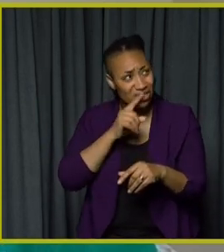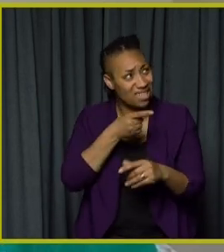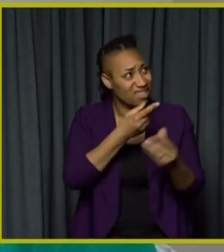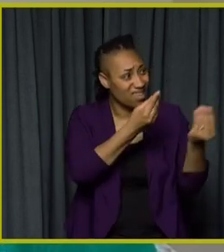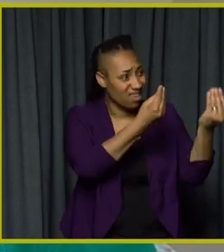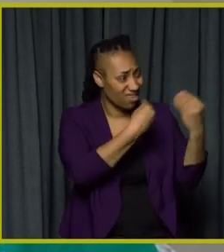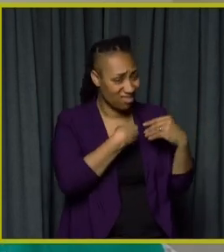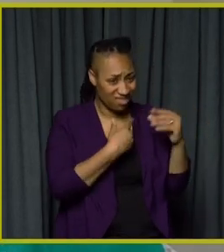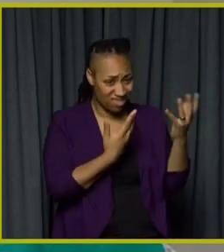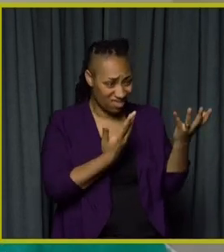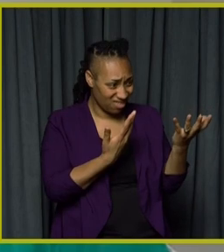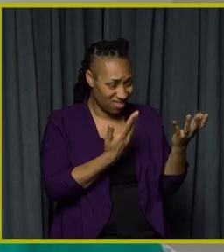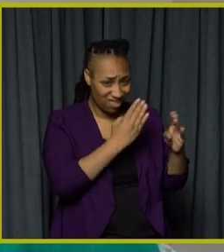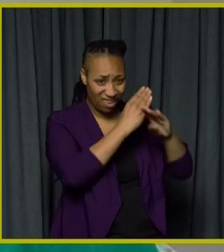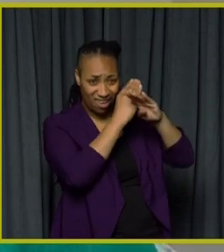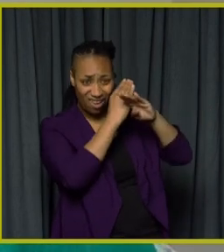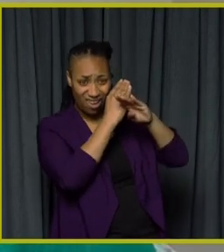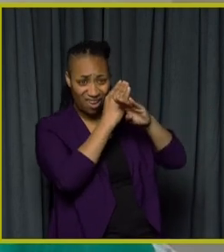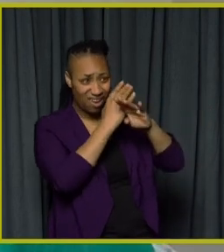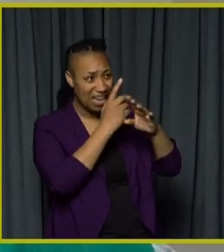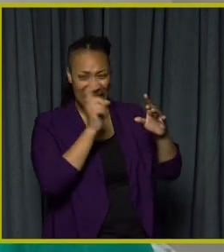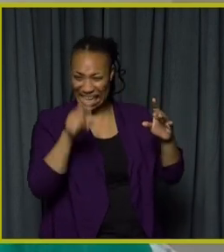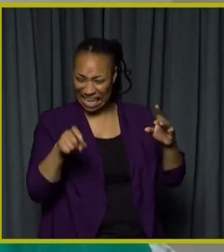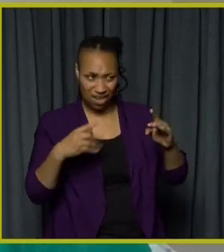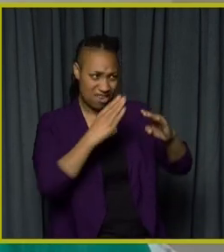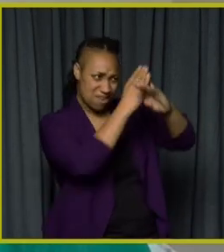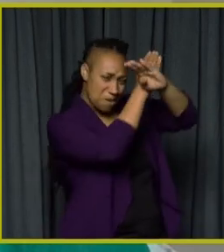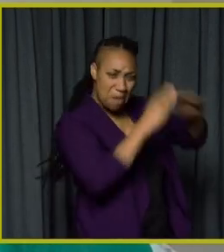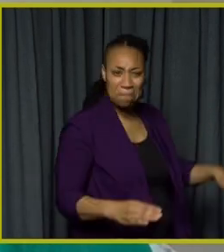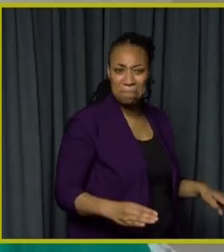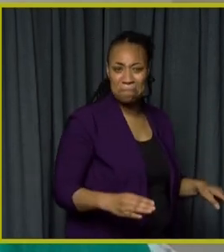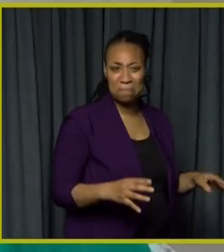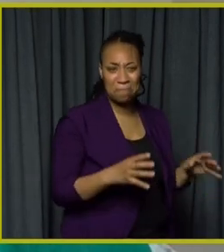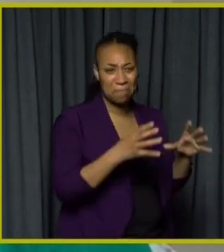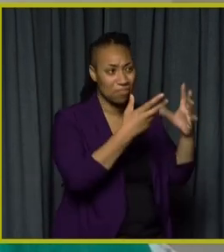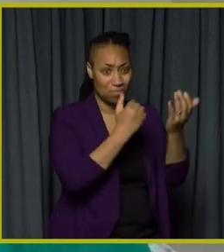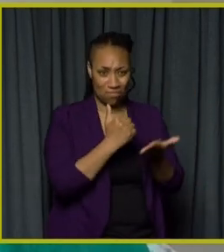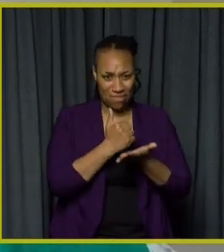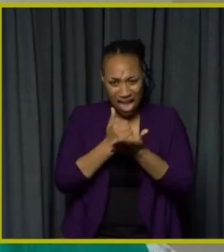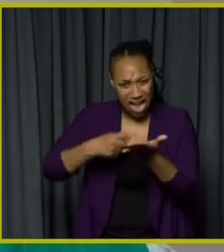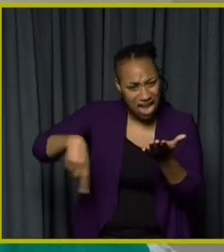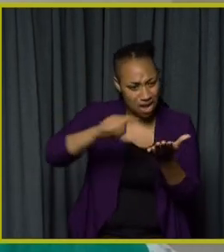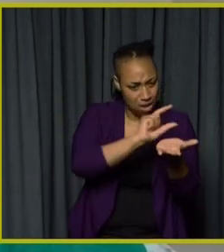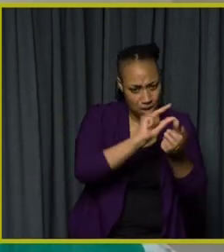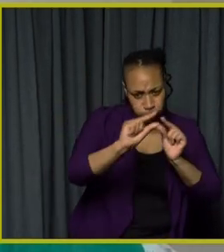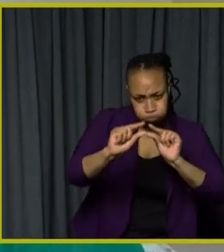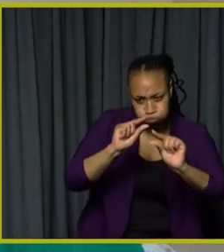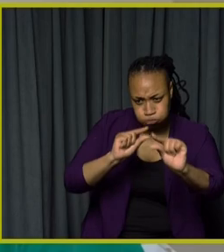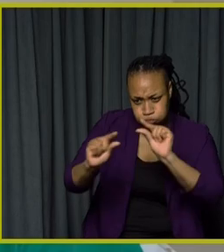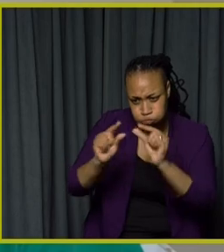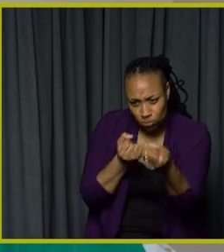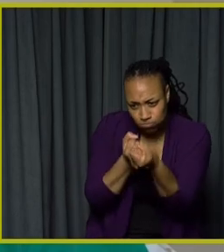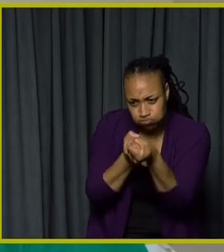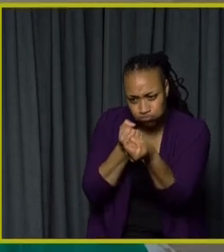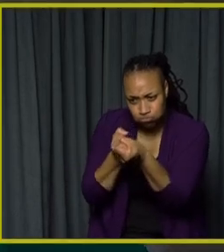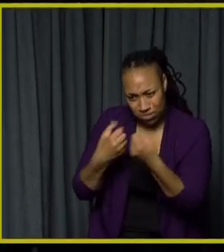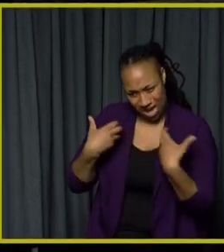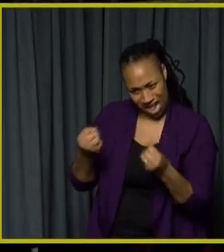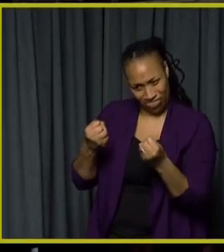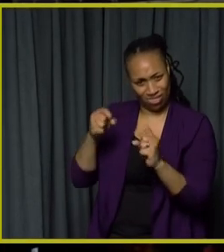gaps of funding that would level the playing field, giving us a fairer healthcare system that serves